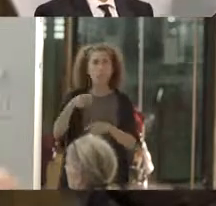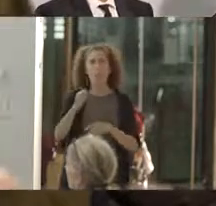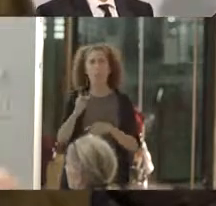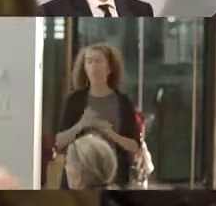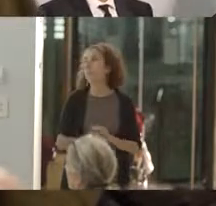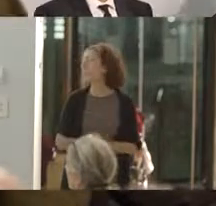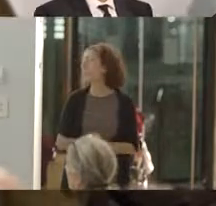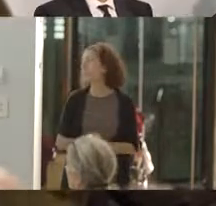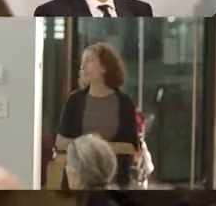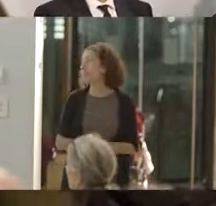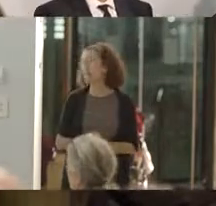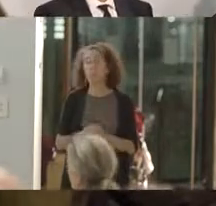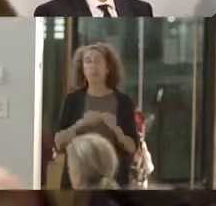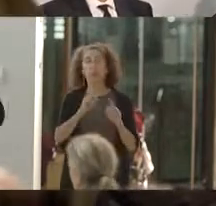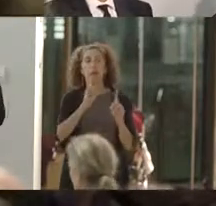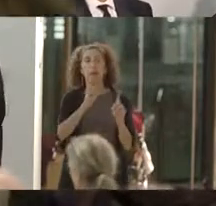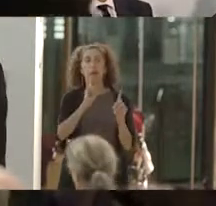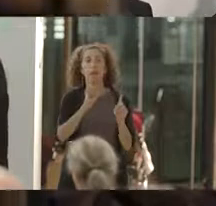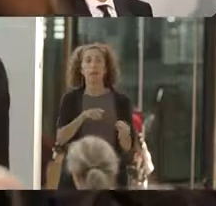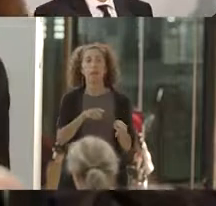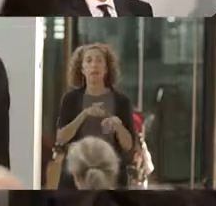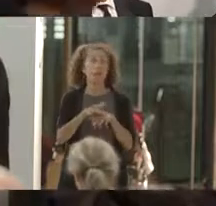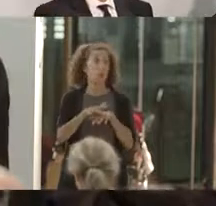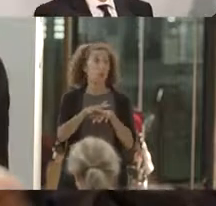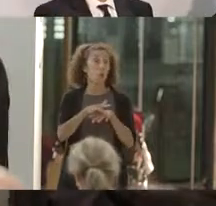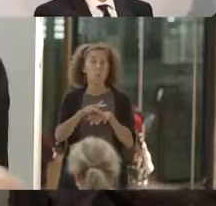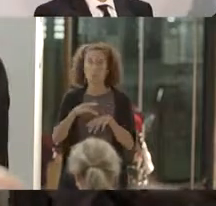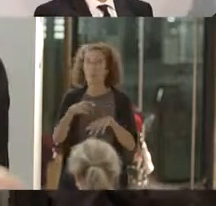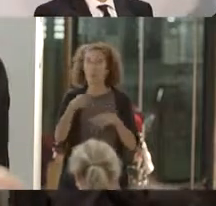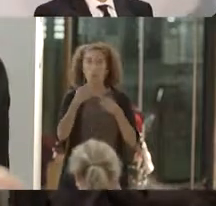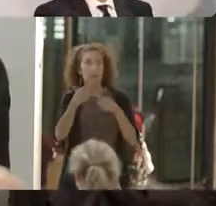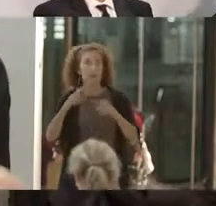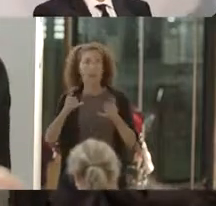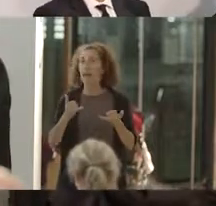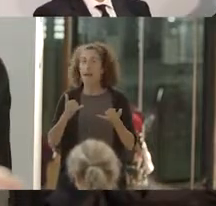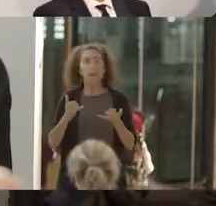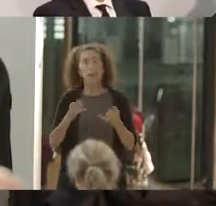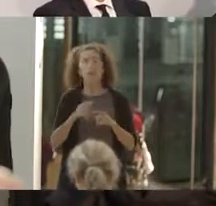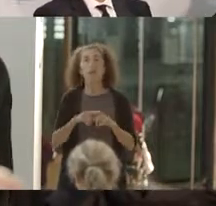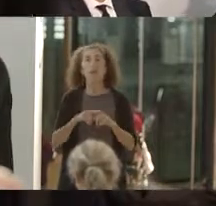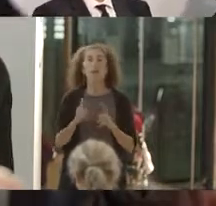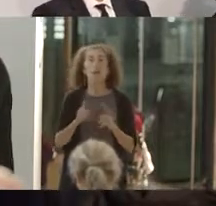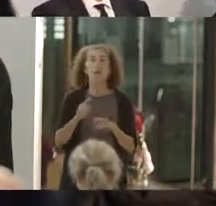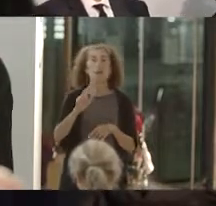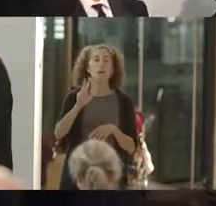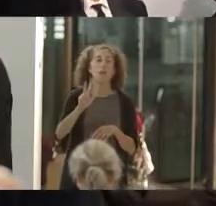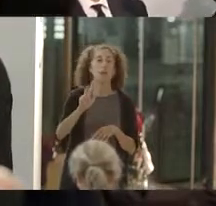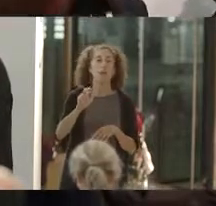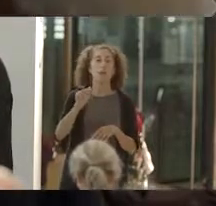It's a little early for us to commit to the durations. I would just say that alternate 3A